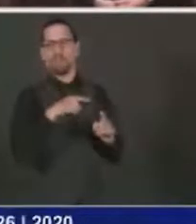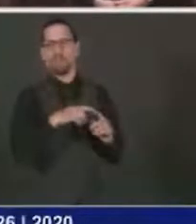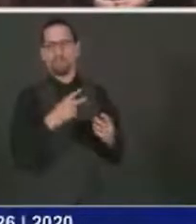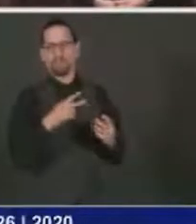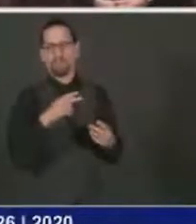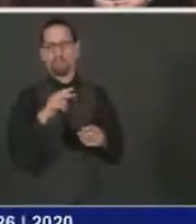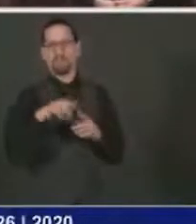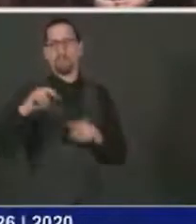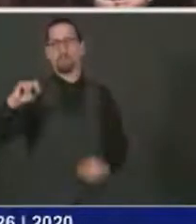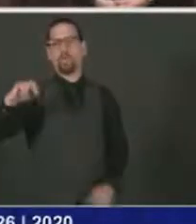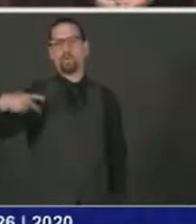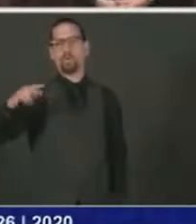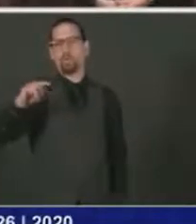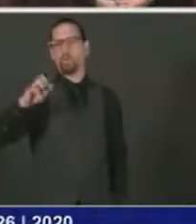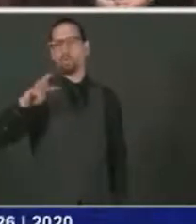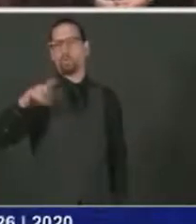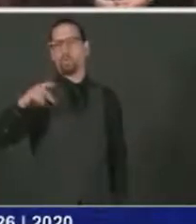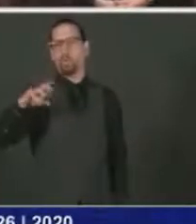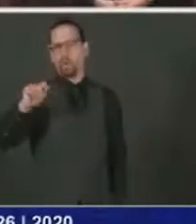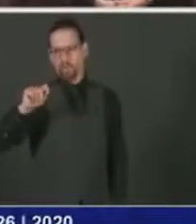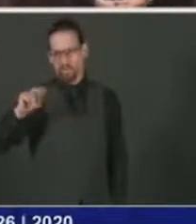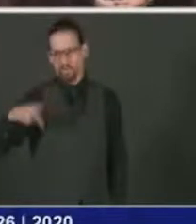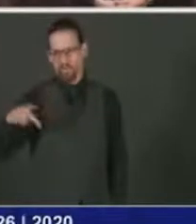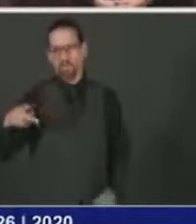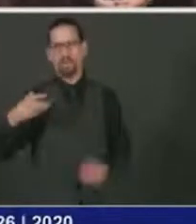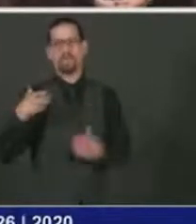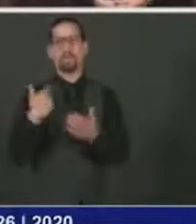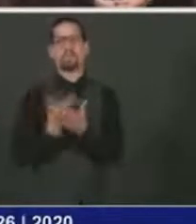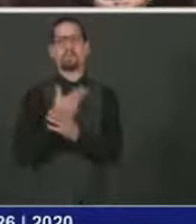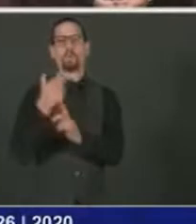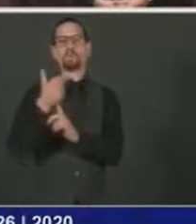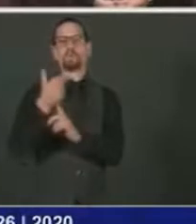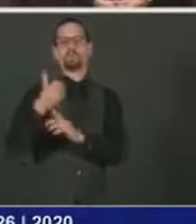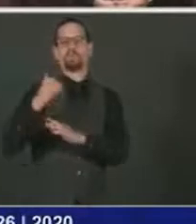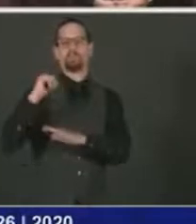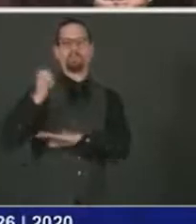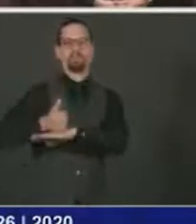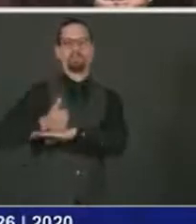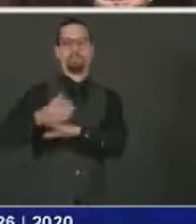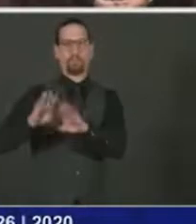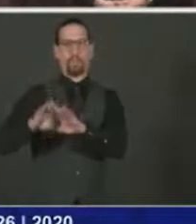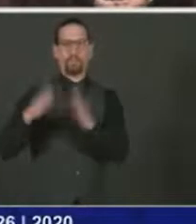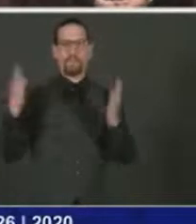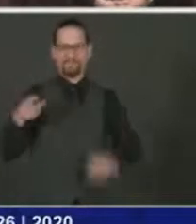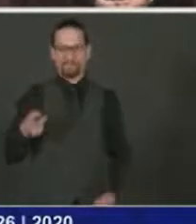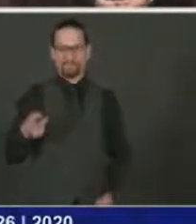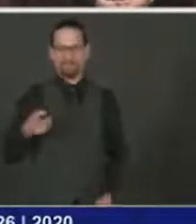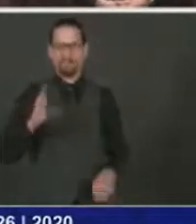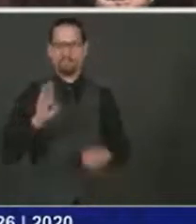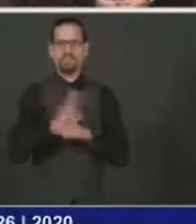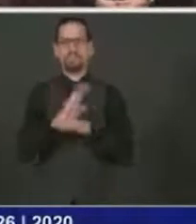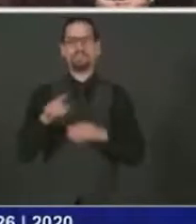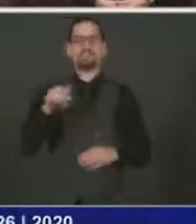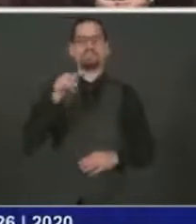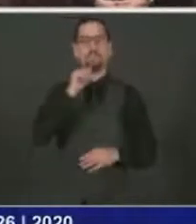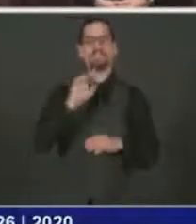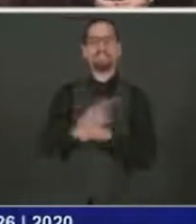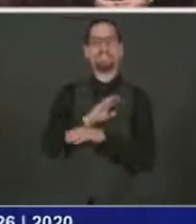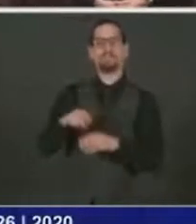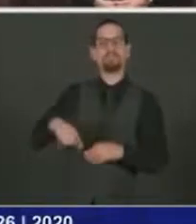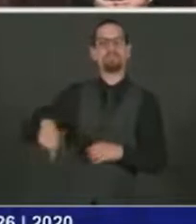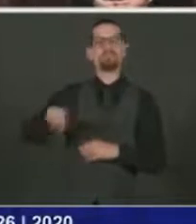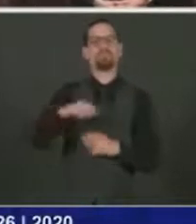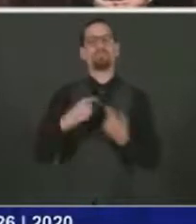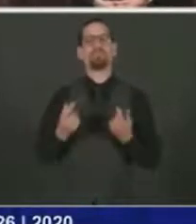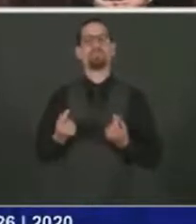in Newport today. What can businesses do right now in the private sector to kind of get ahead of? I know you're